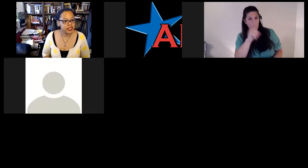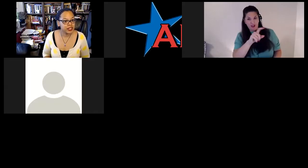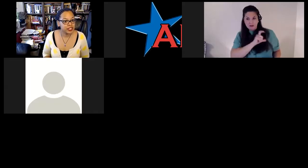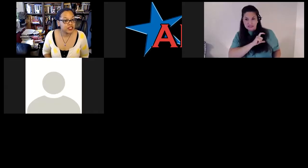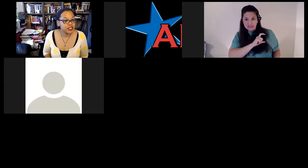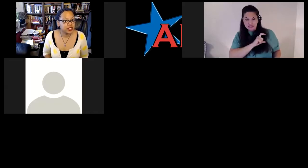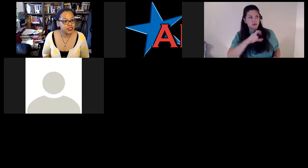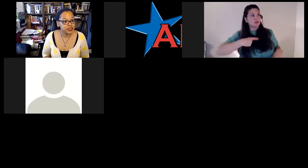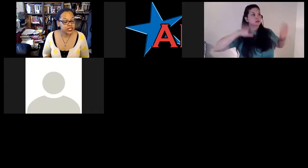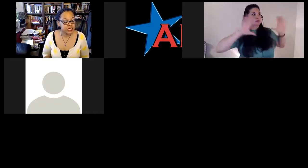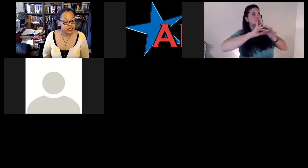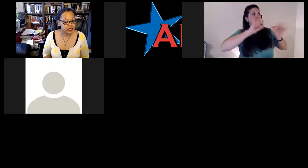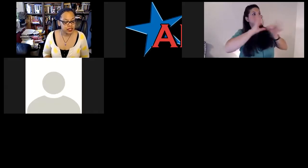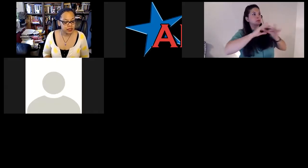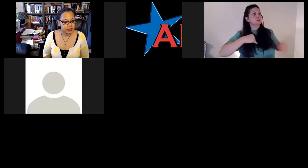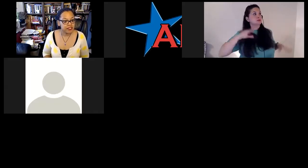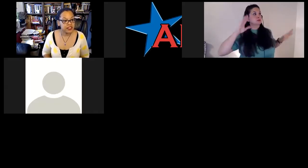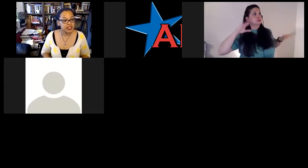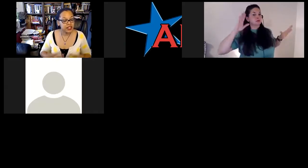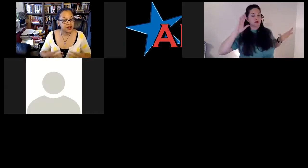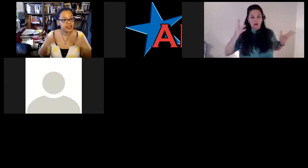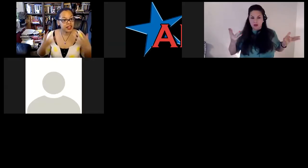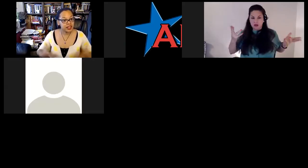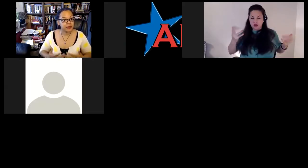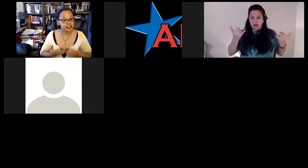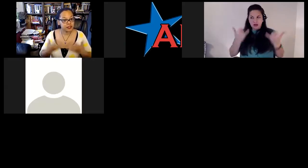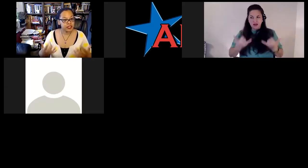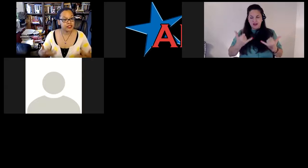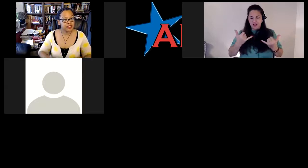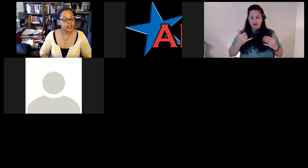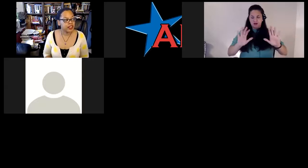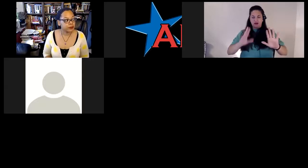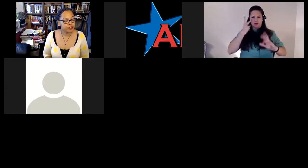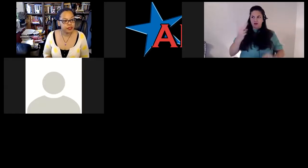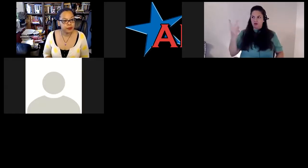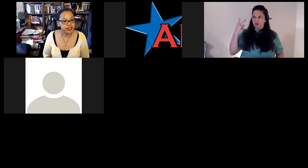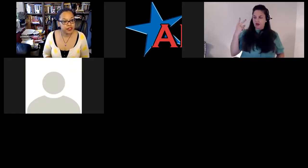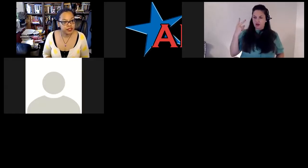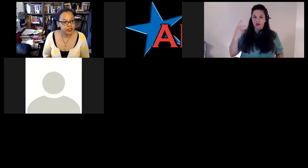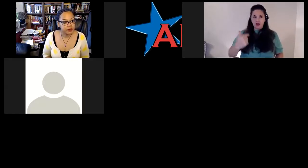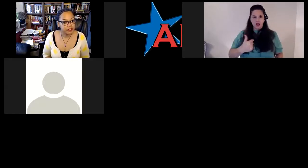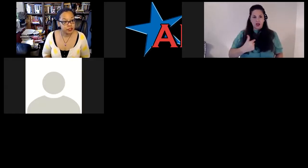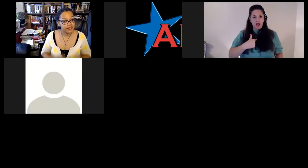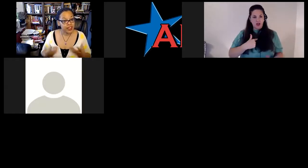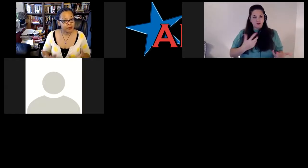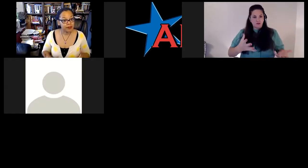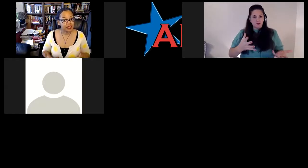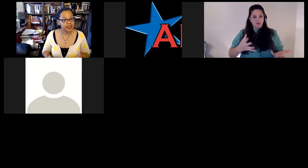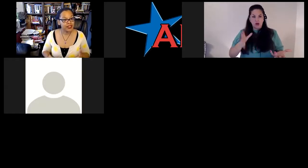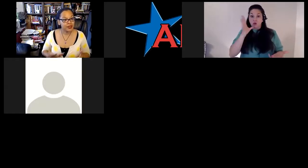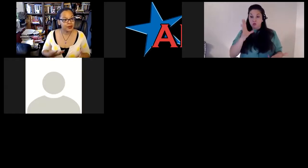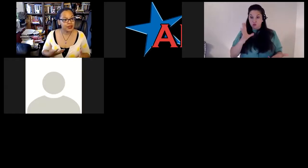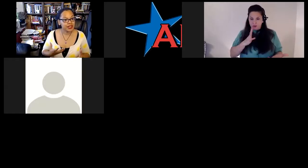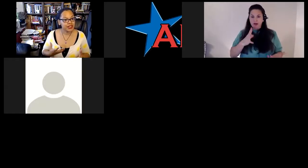where intergenerationally, even now as I am in the space as a birthing person and doing family